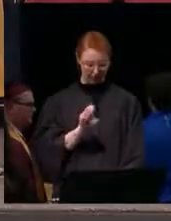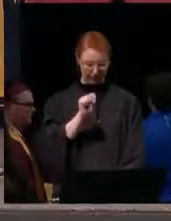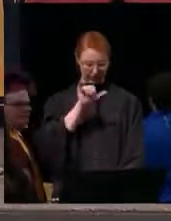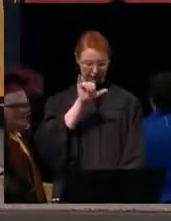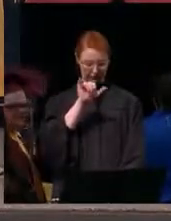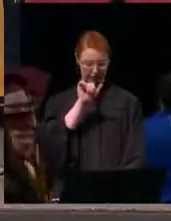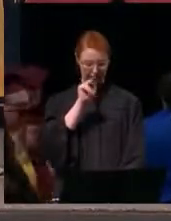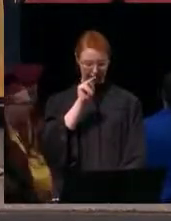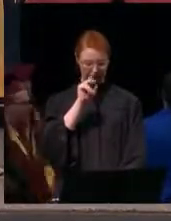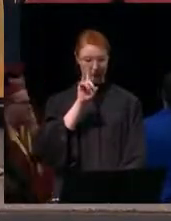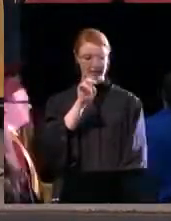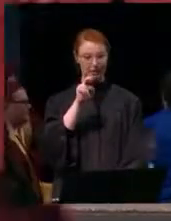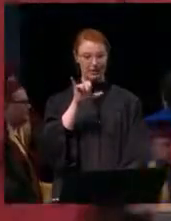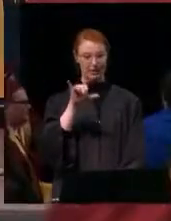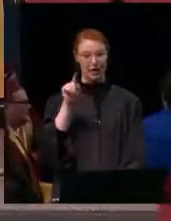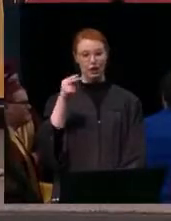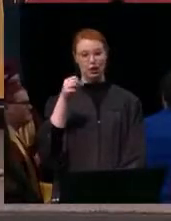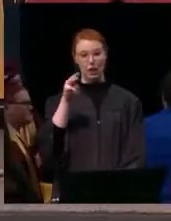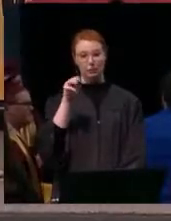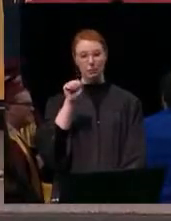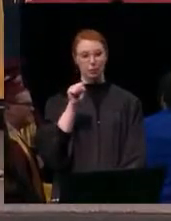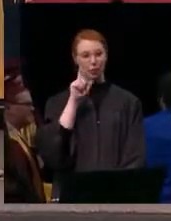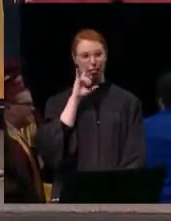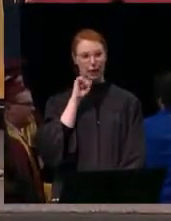Sydney Thomas.